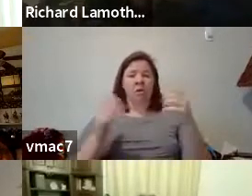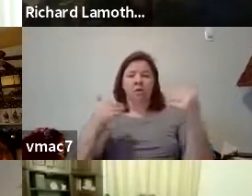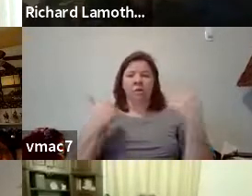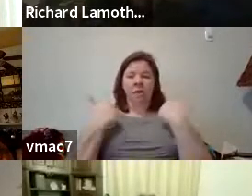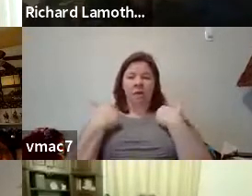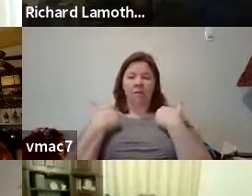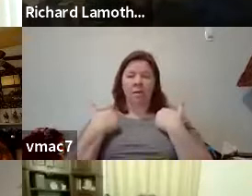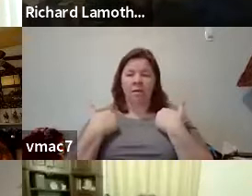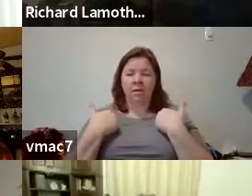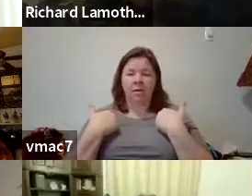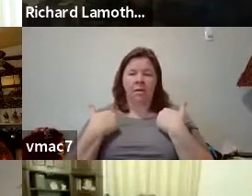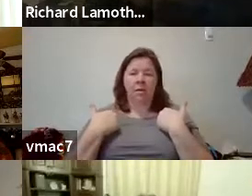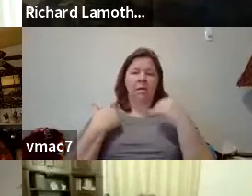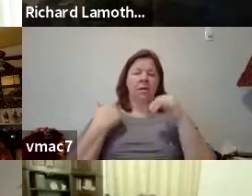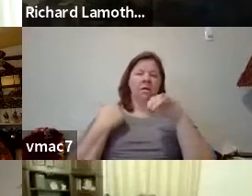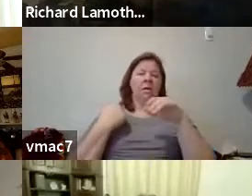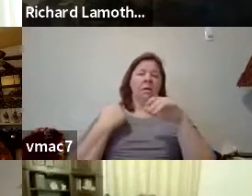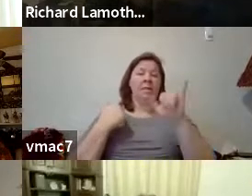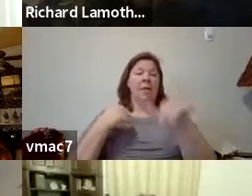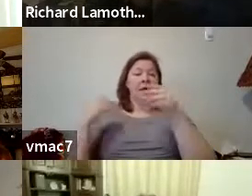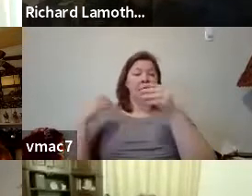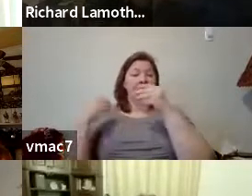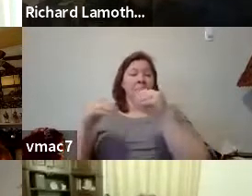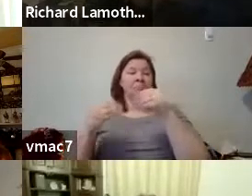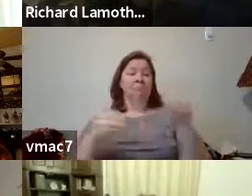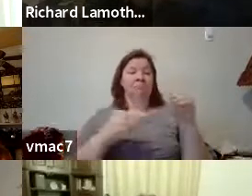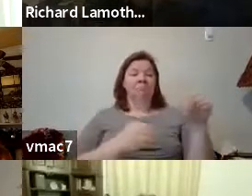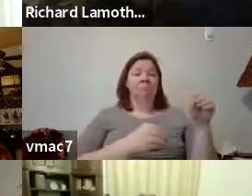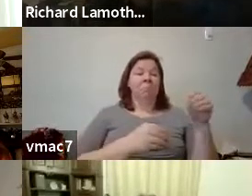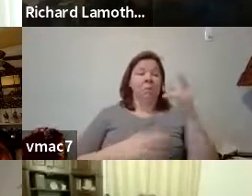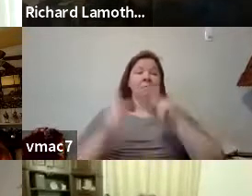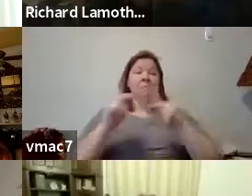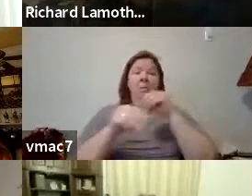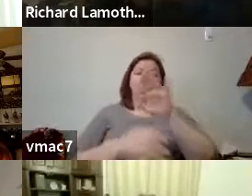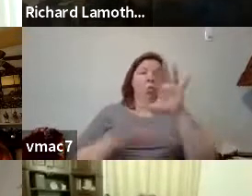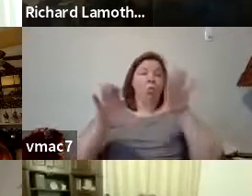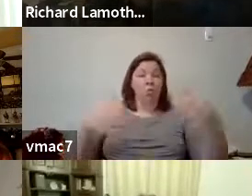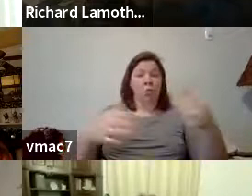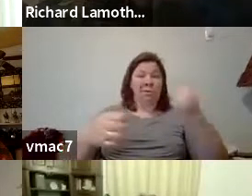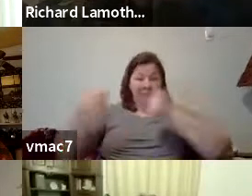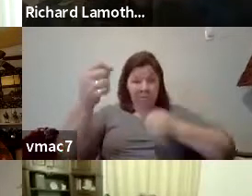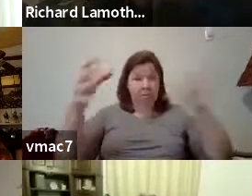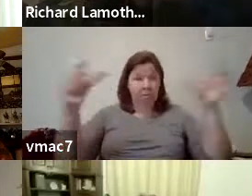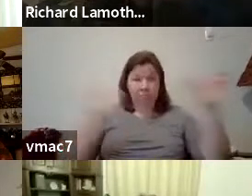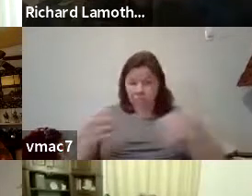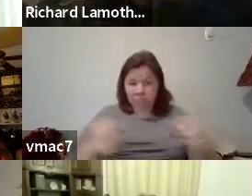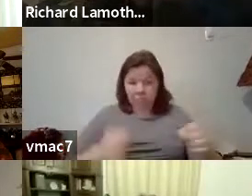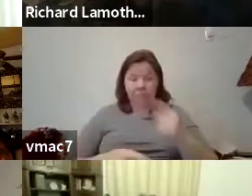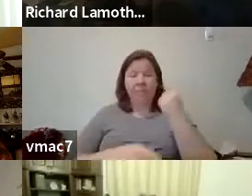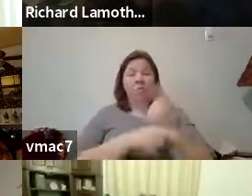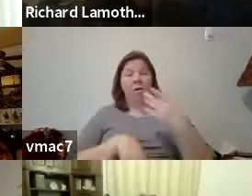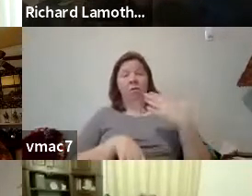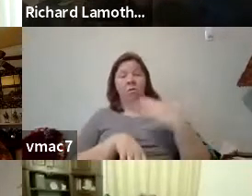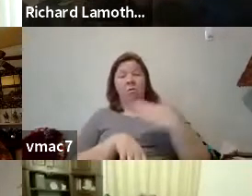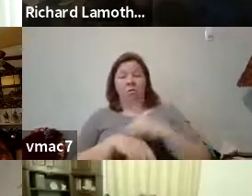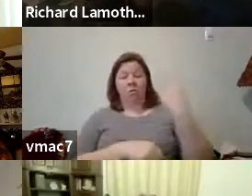the advantage of having the marketing campaigns put people in your group, which is going to be huge. We're right upon the